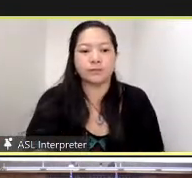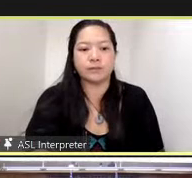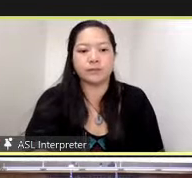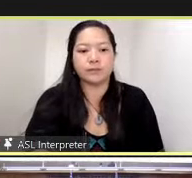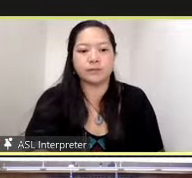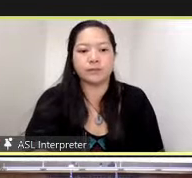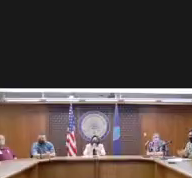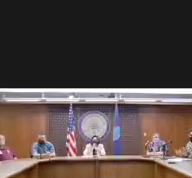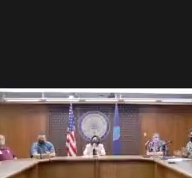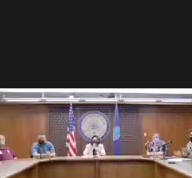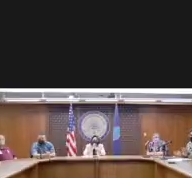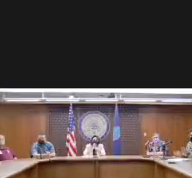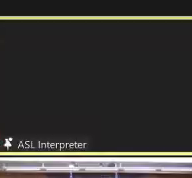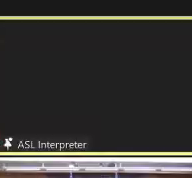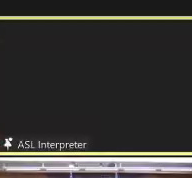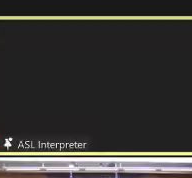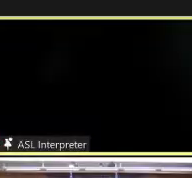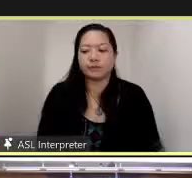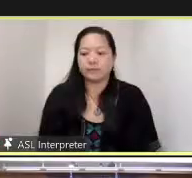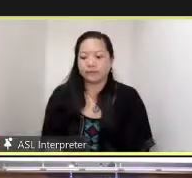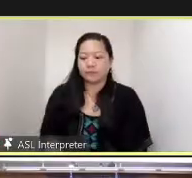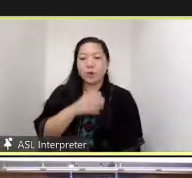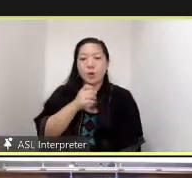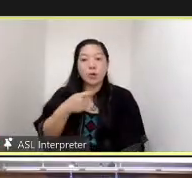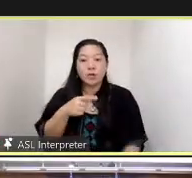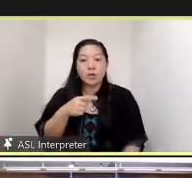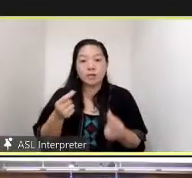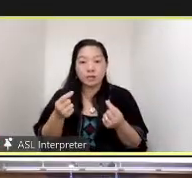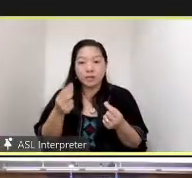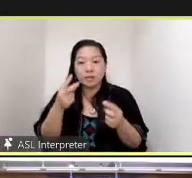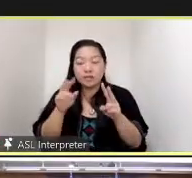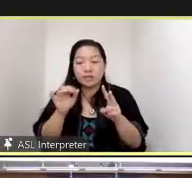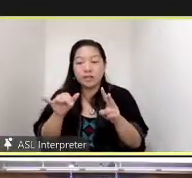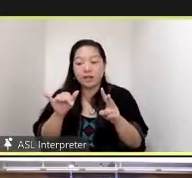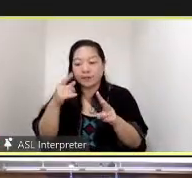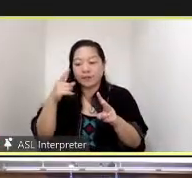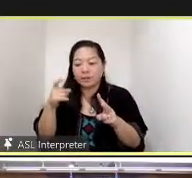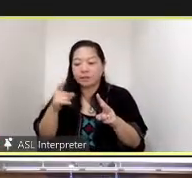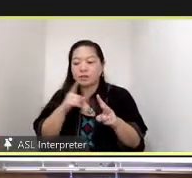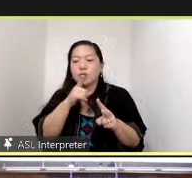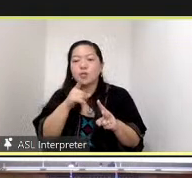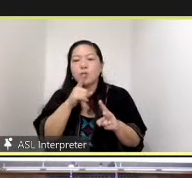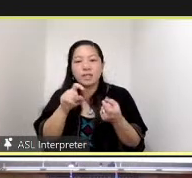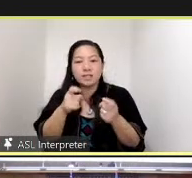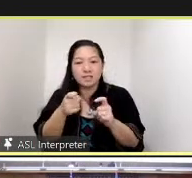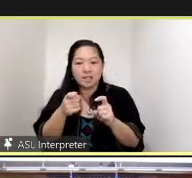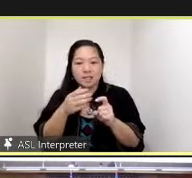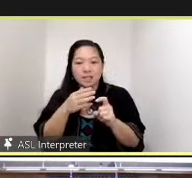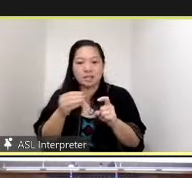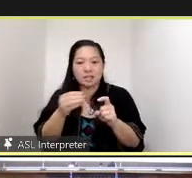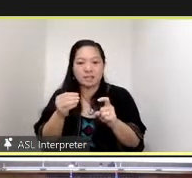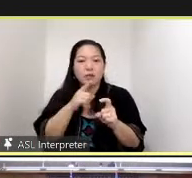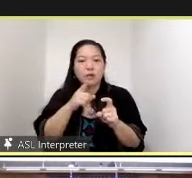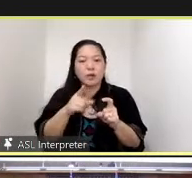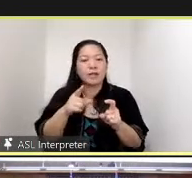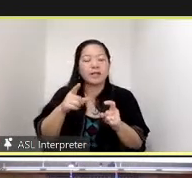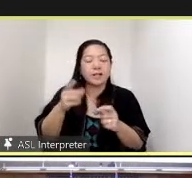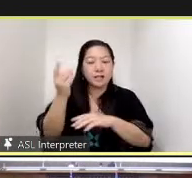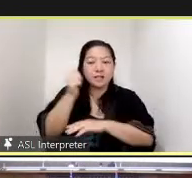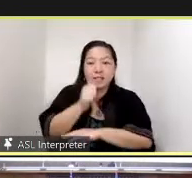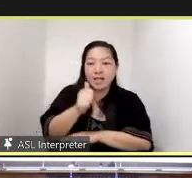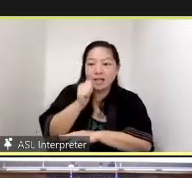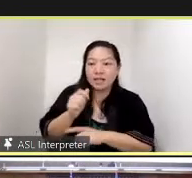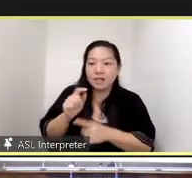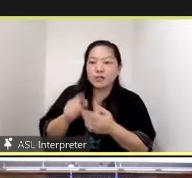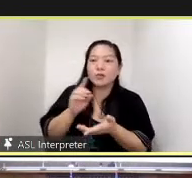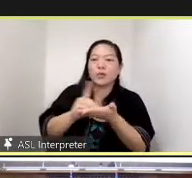which is in orange. Now, if you do see that slight dip, that's because they actually changed their reporting methods from daily to weekly. So there's a